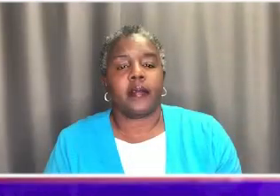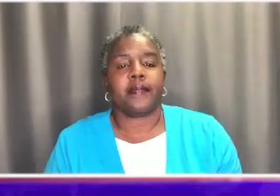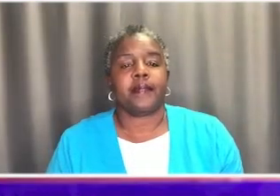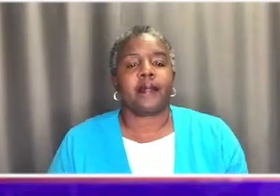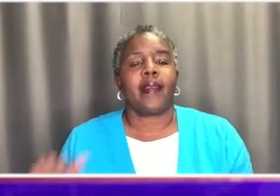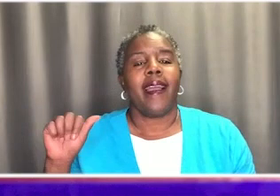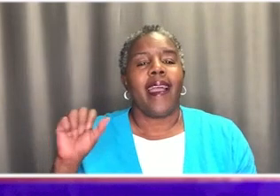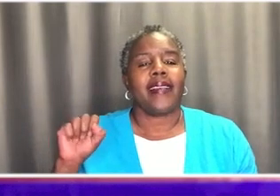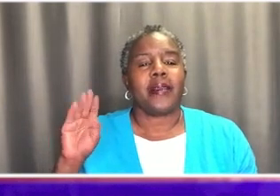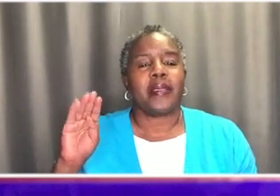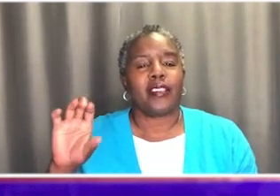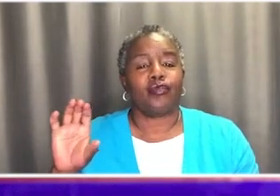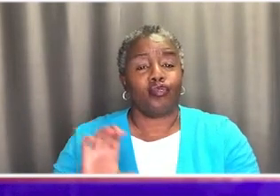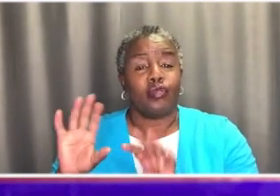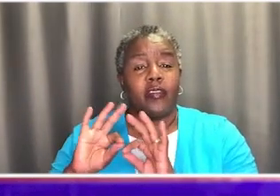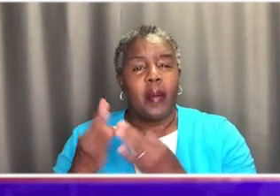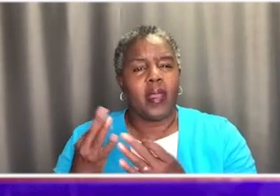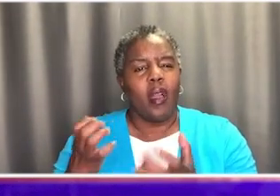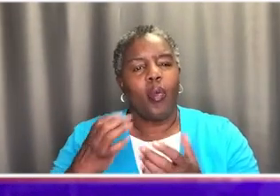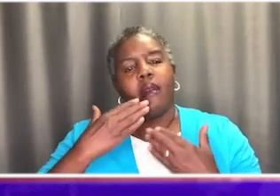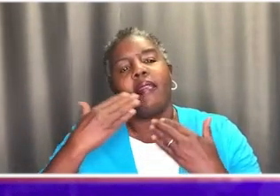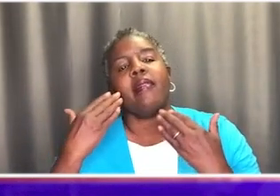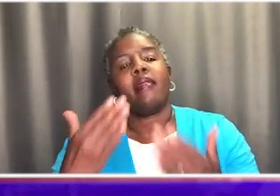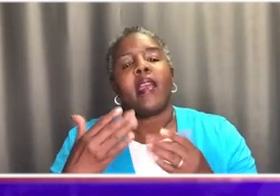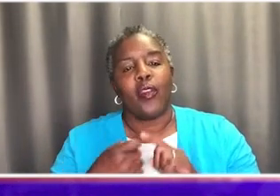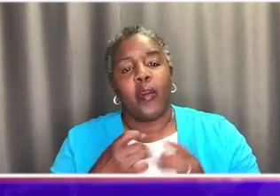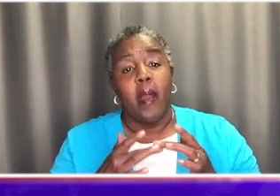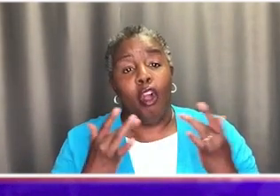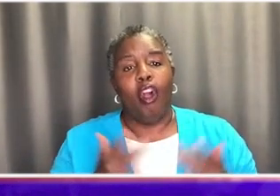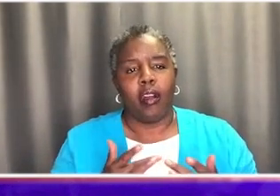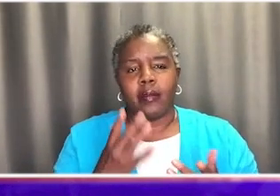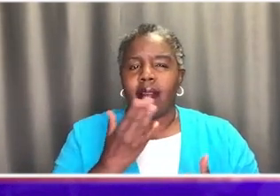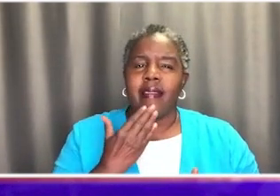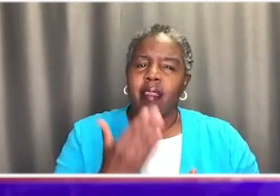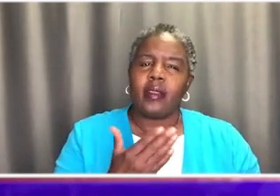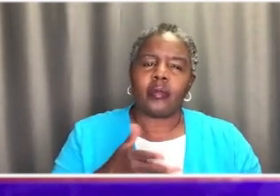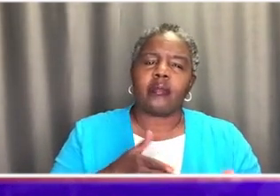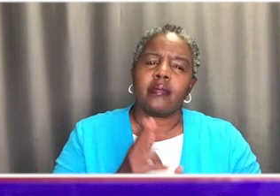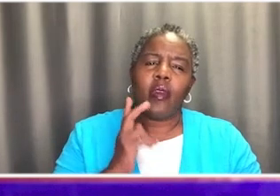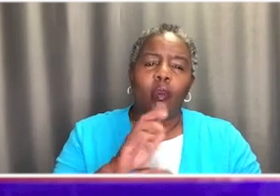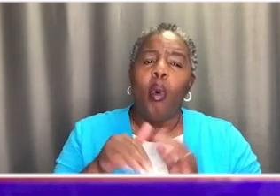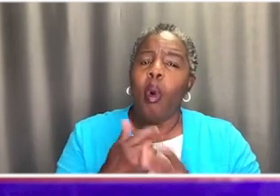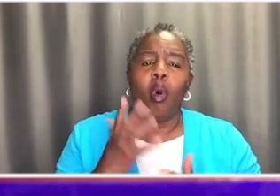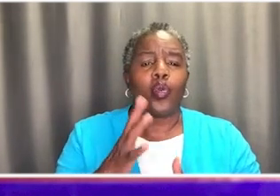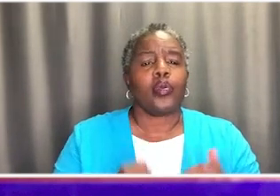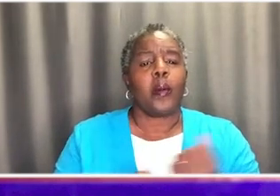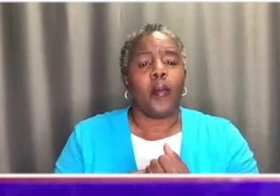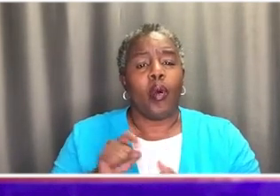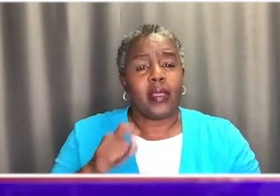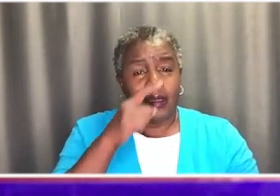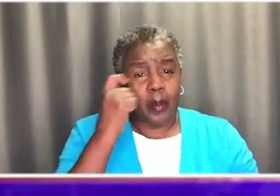Alfred Street Baptist family, I want to thank you from the bottom of my heart for all of your support this summer